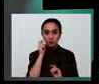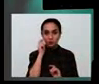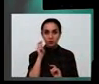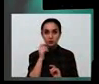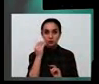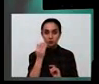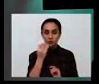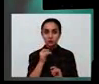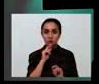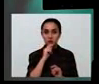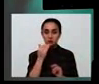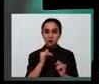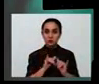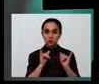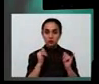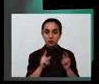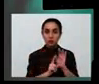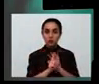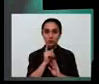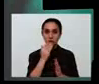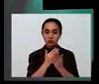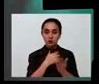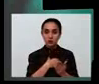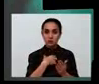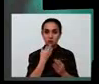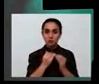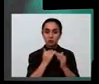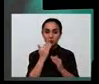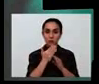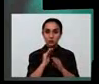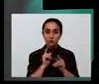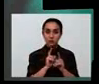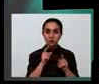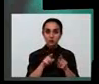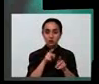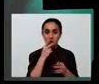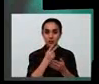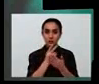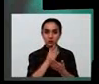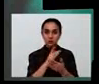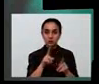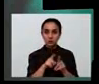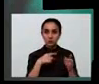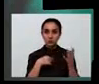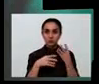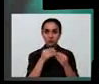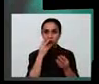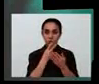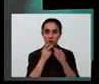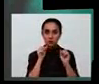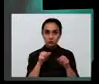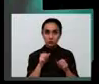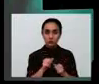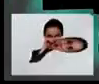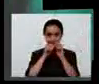Xitoydagi o'sha iqtisodiy islohotlarning boshlanishining eng asosiy bosqich va palalariga qaratilganligini biz kuzatishimiz